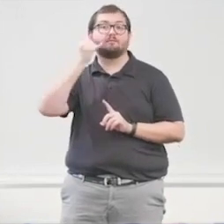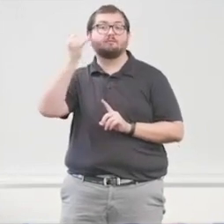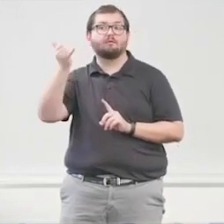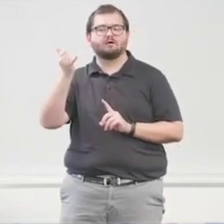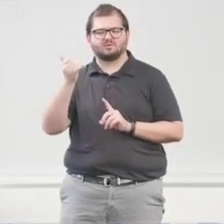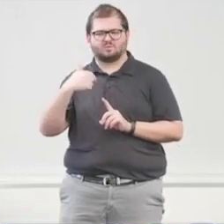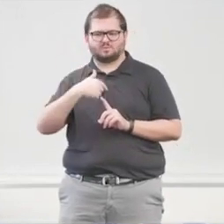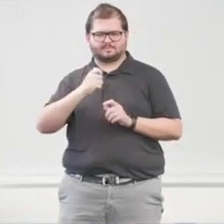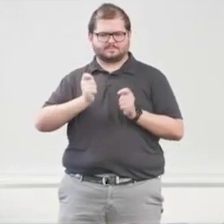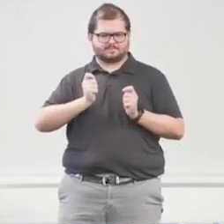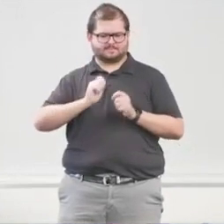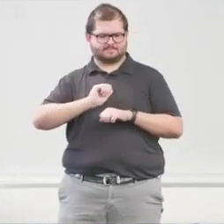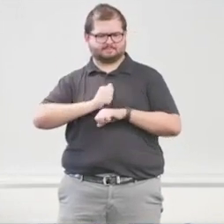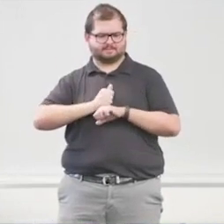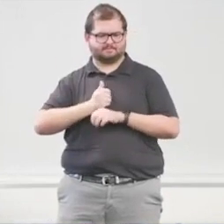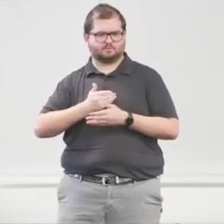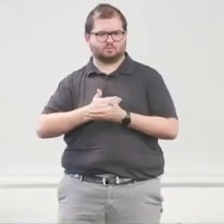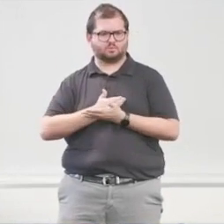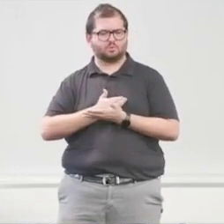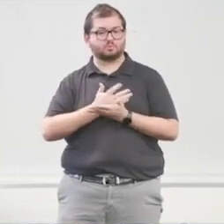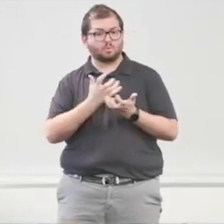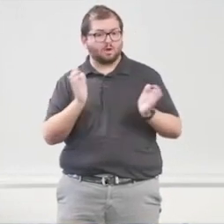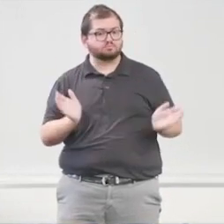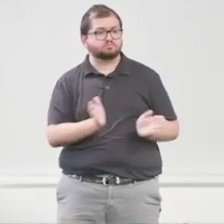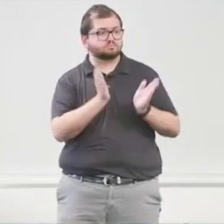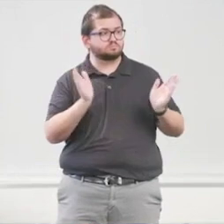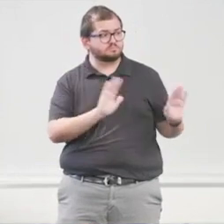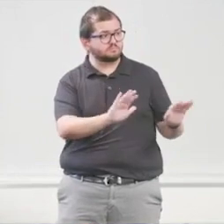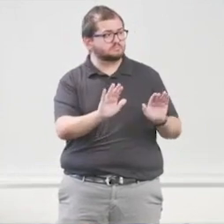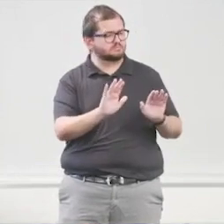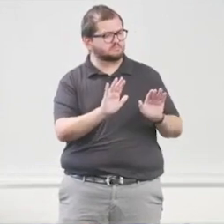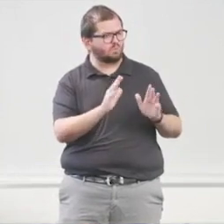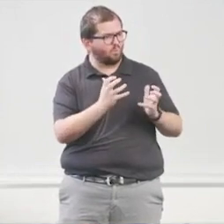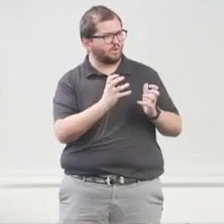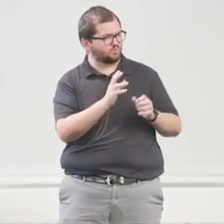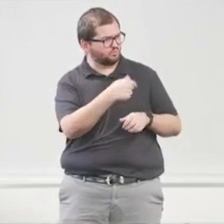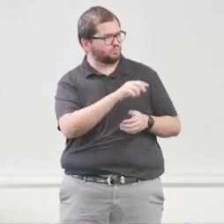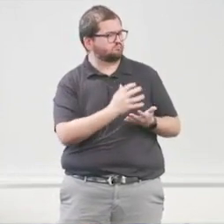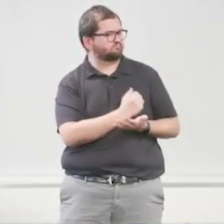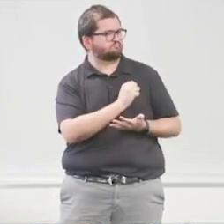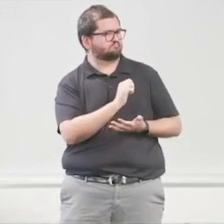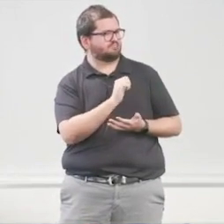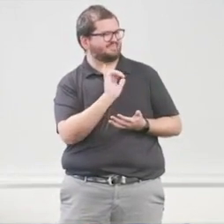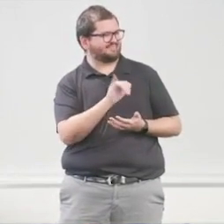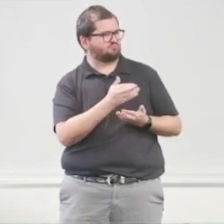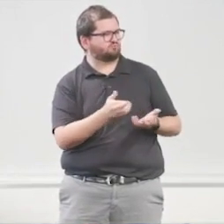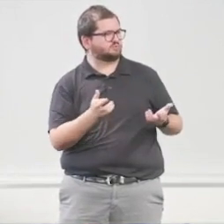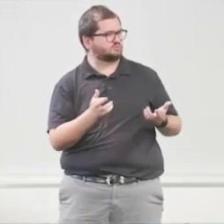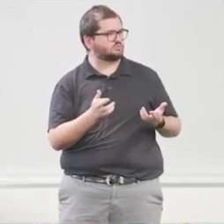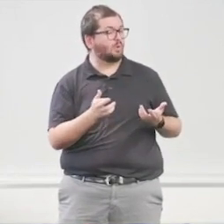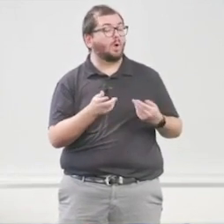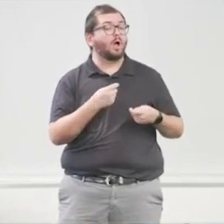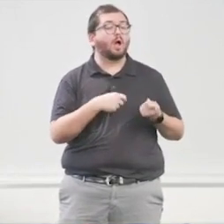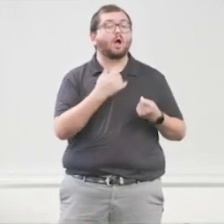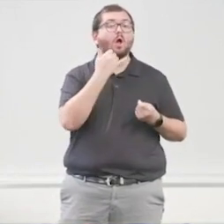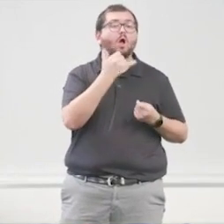restructured after Parkland to push people more towards using that resource as opposed to calling the local field